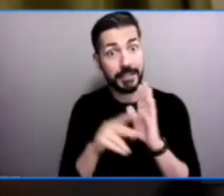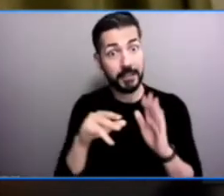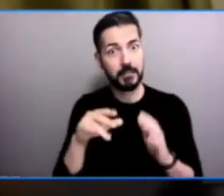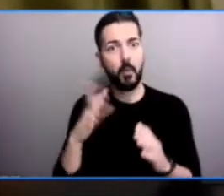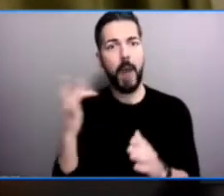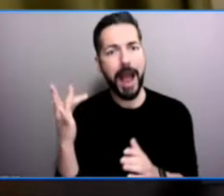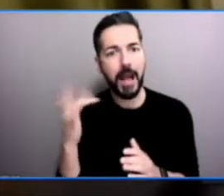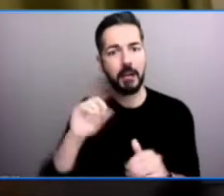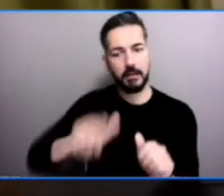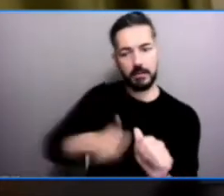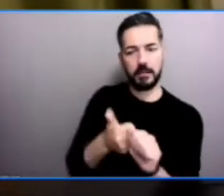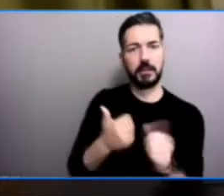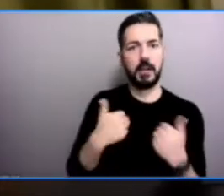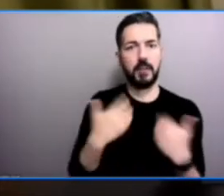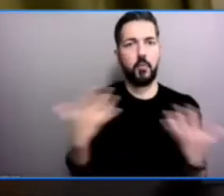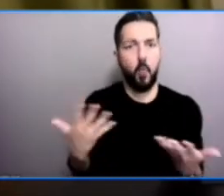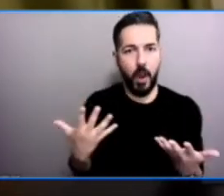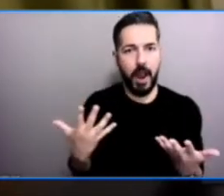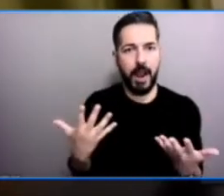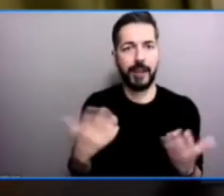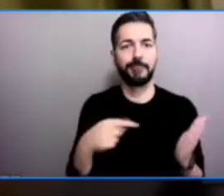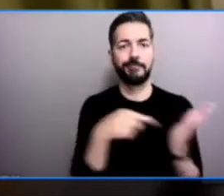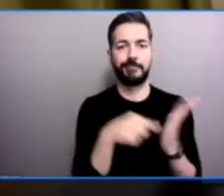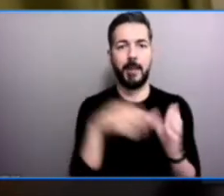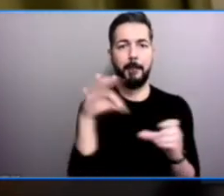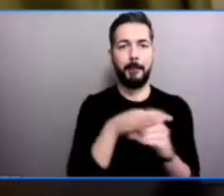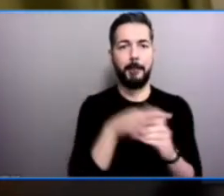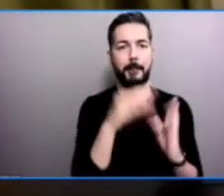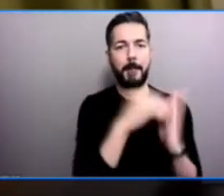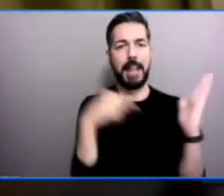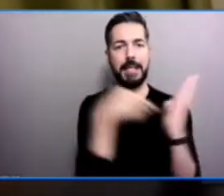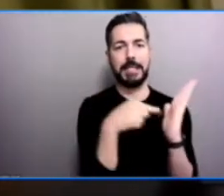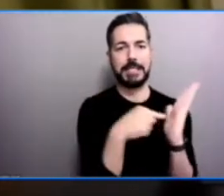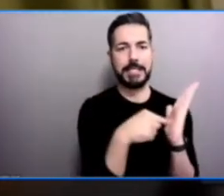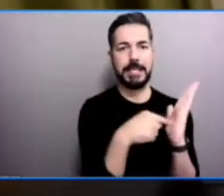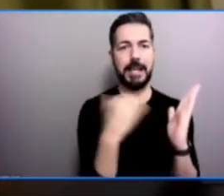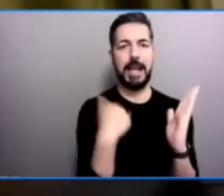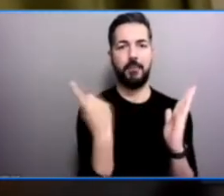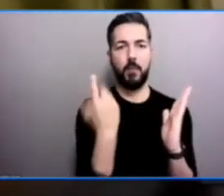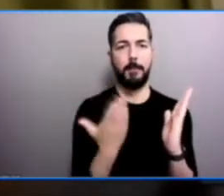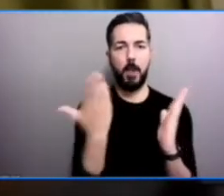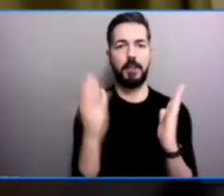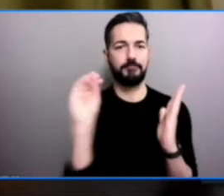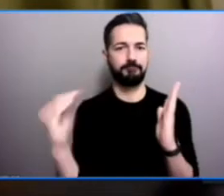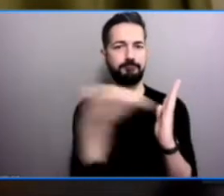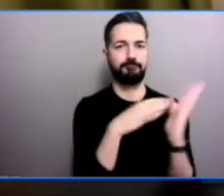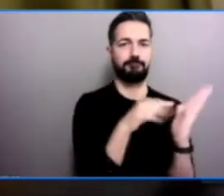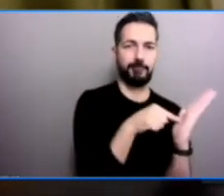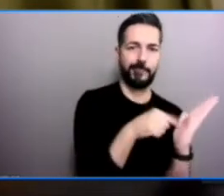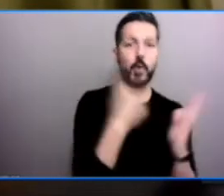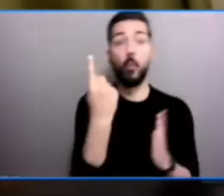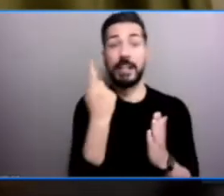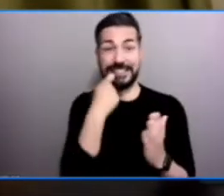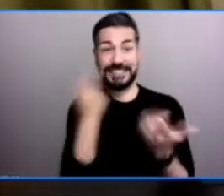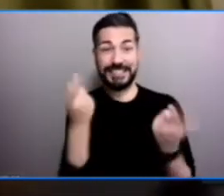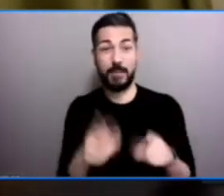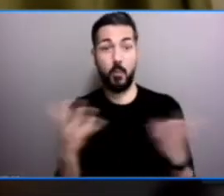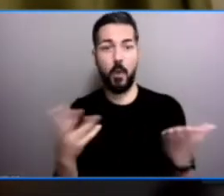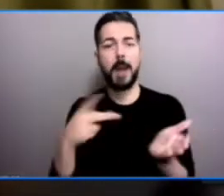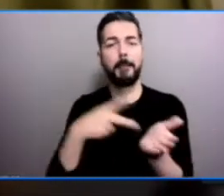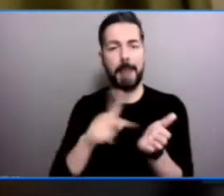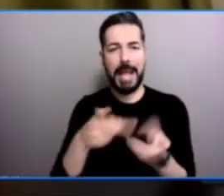these things are happening while we're trying to work on an initiative. I also saw another initiative,